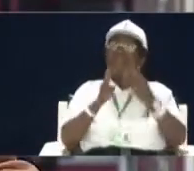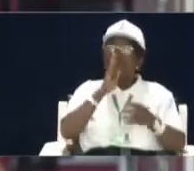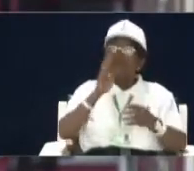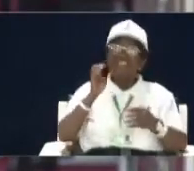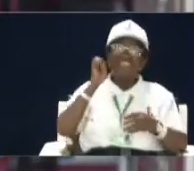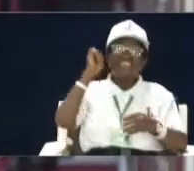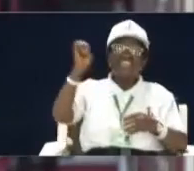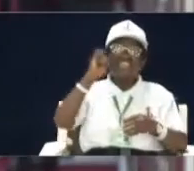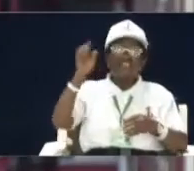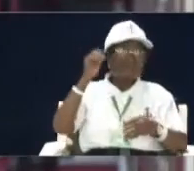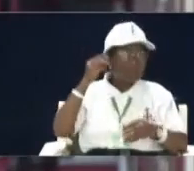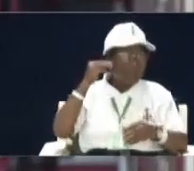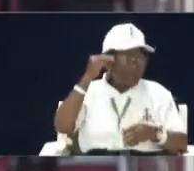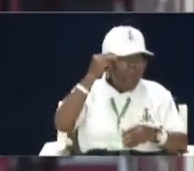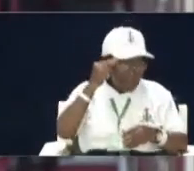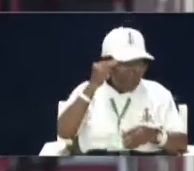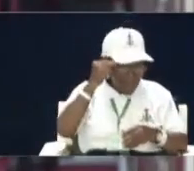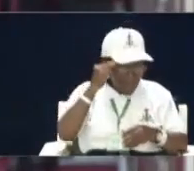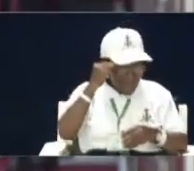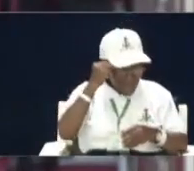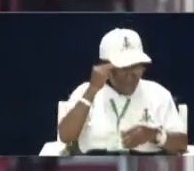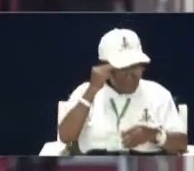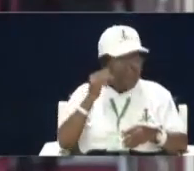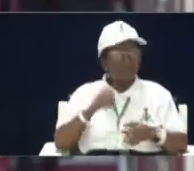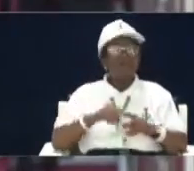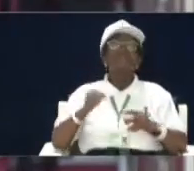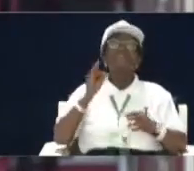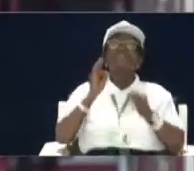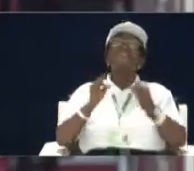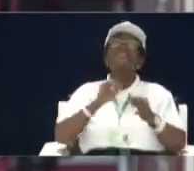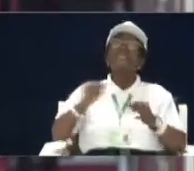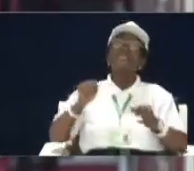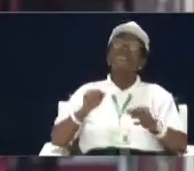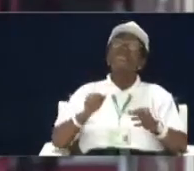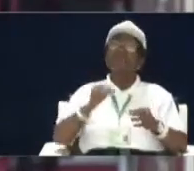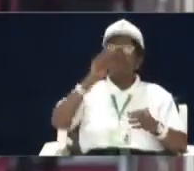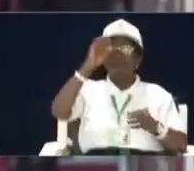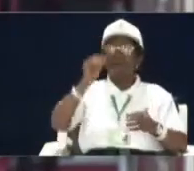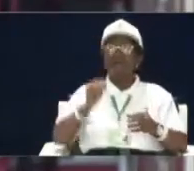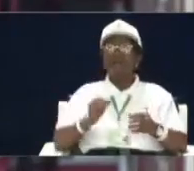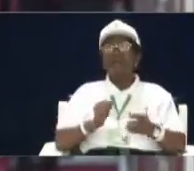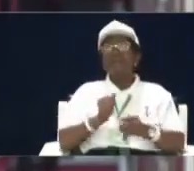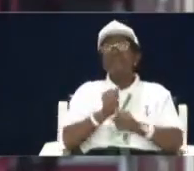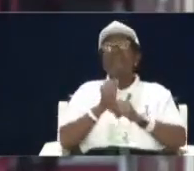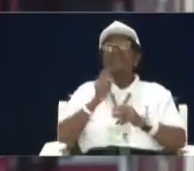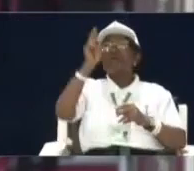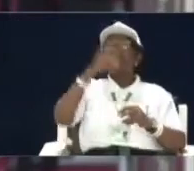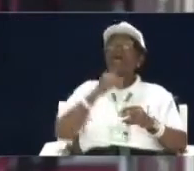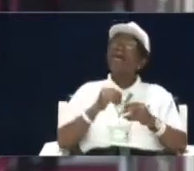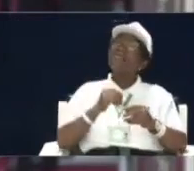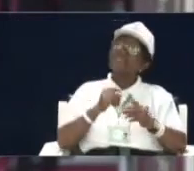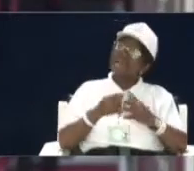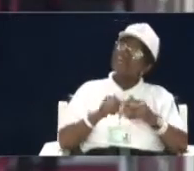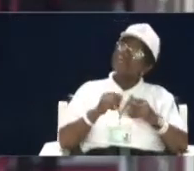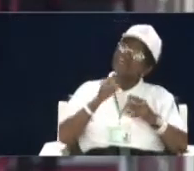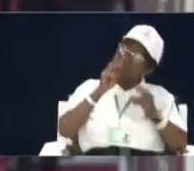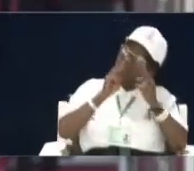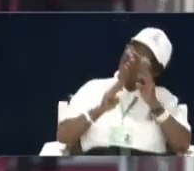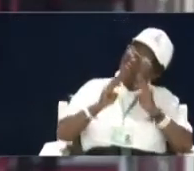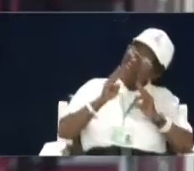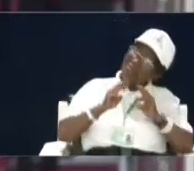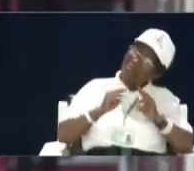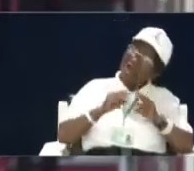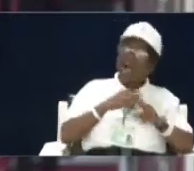But if a man gets up and he began to weep and sob, and the people around say, hey, why are you